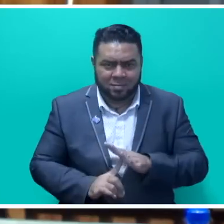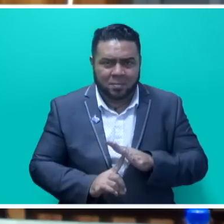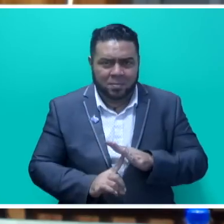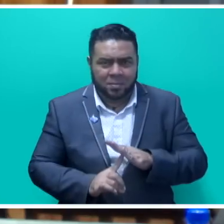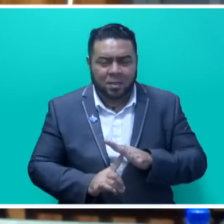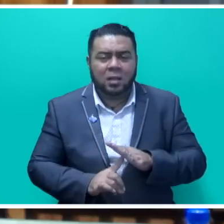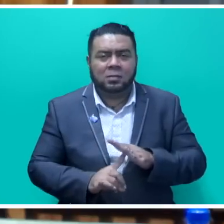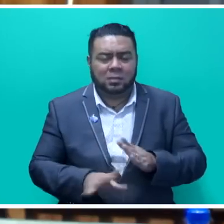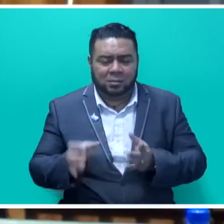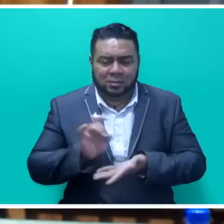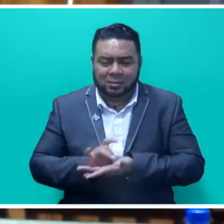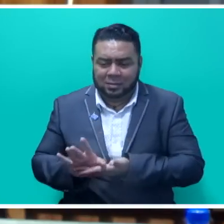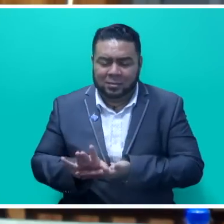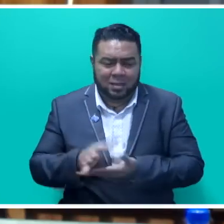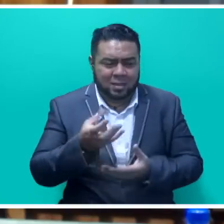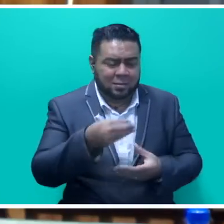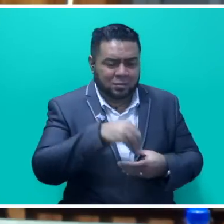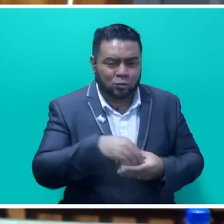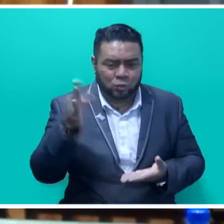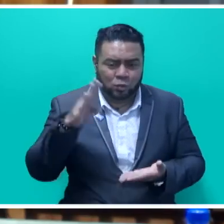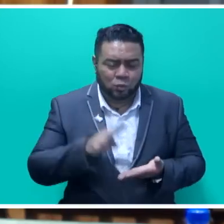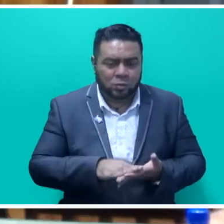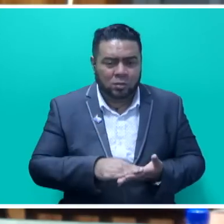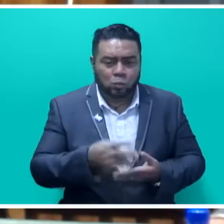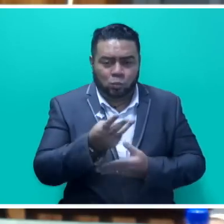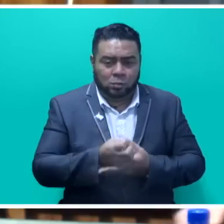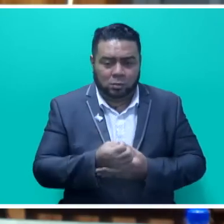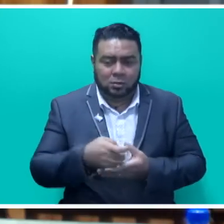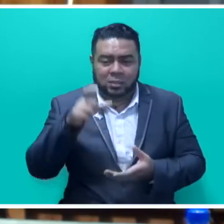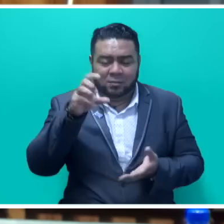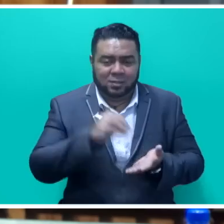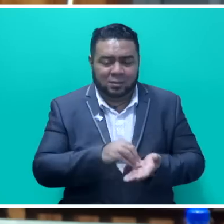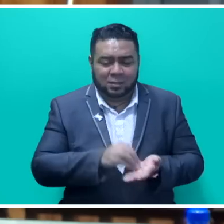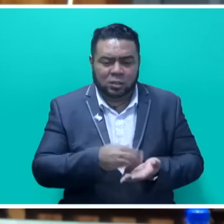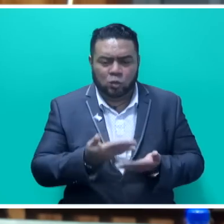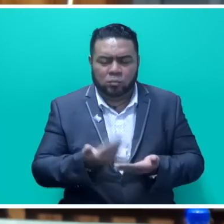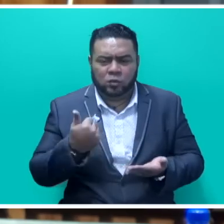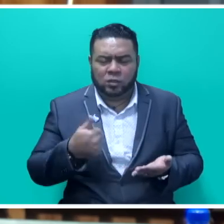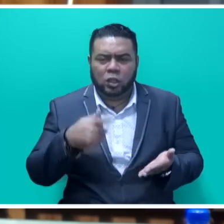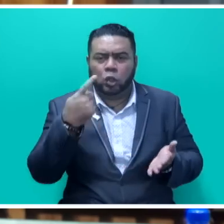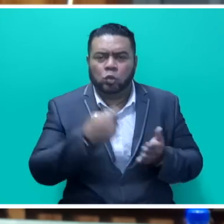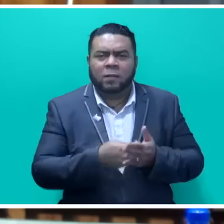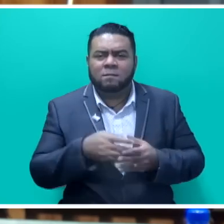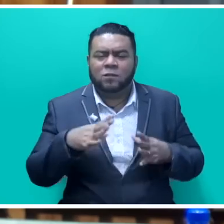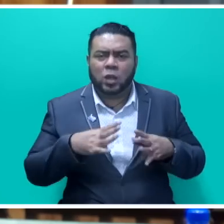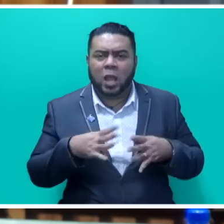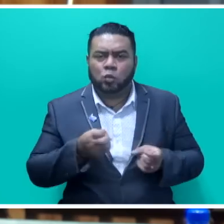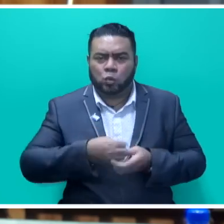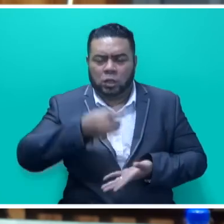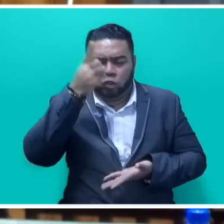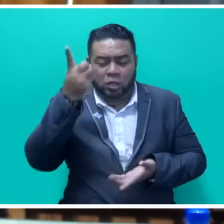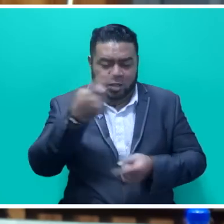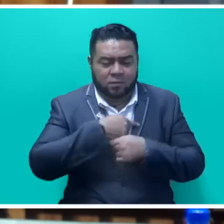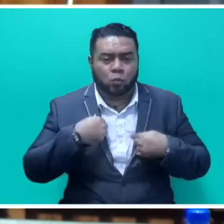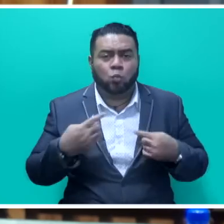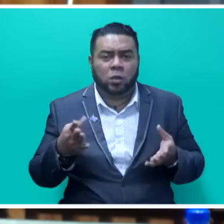and reducing wages in the civil service and removing tuition-free education, to name a few, if we form government.